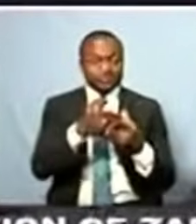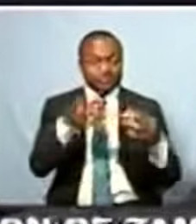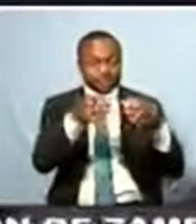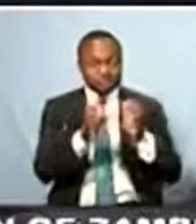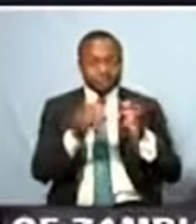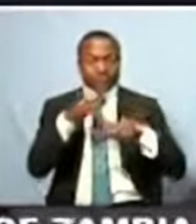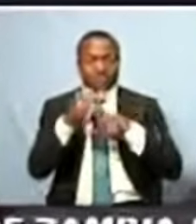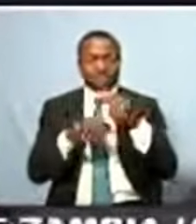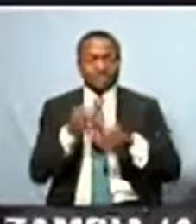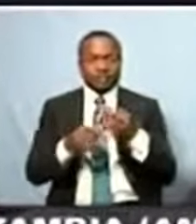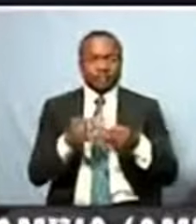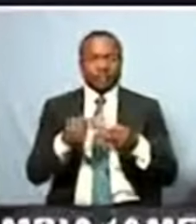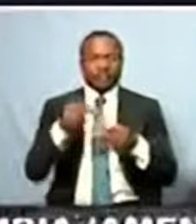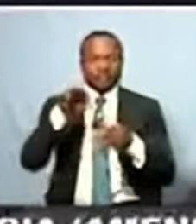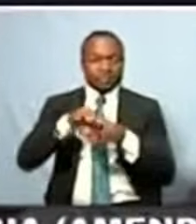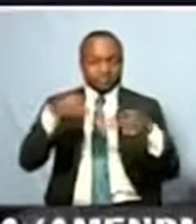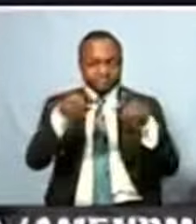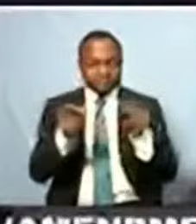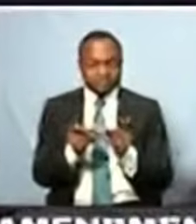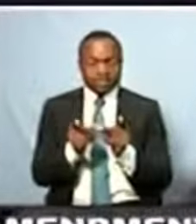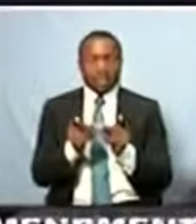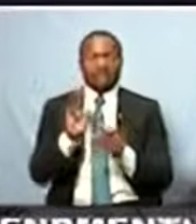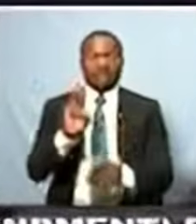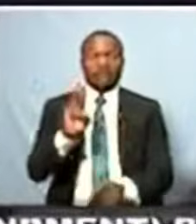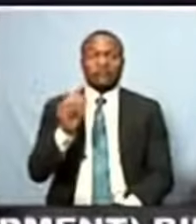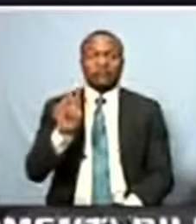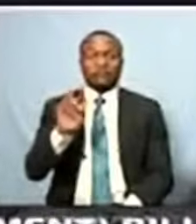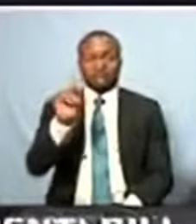already delimited the polling stations and wards.